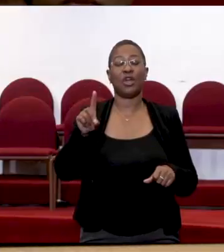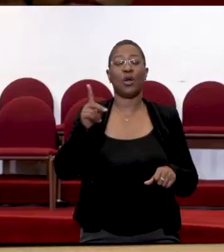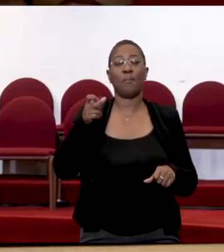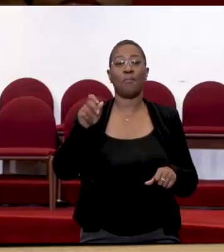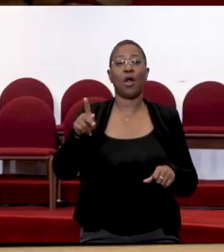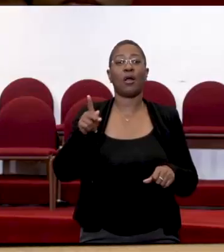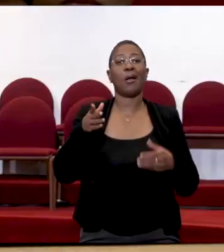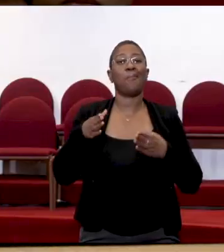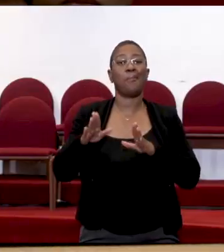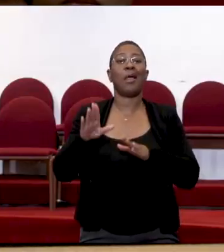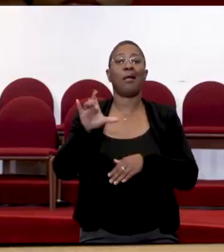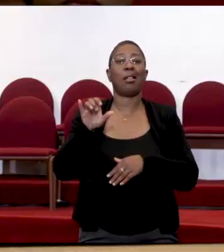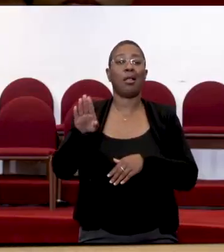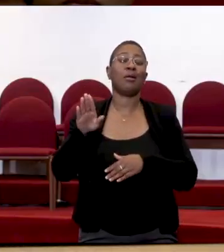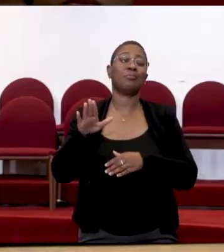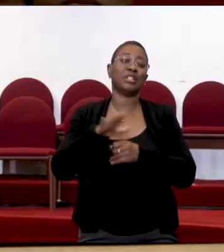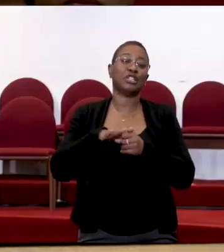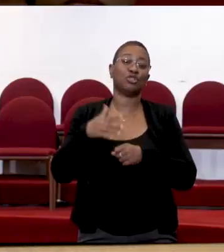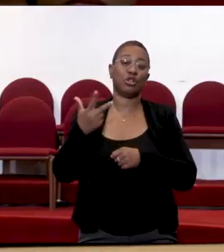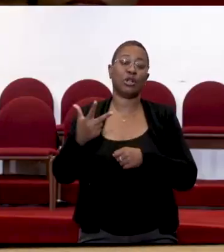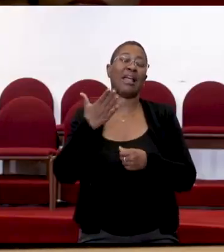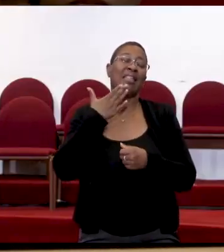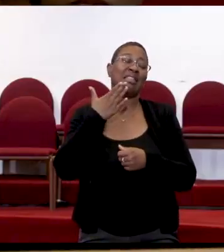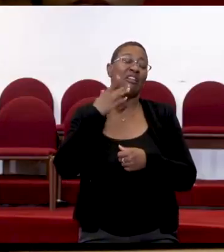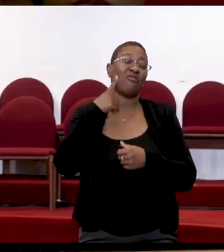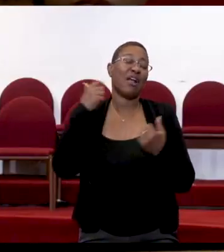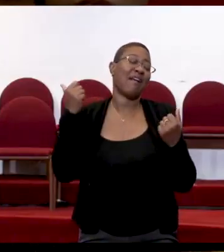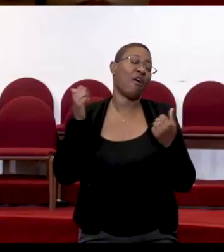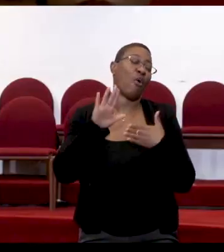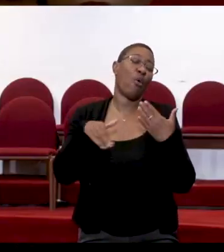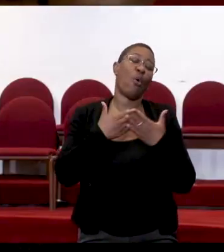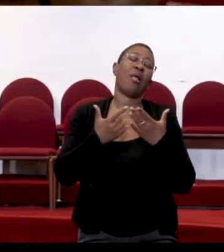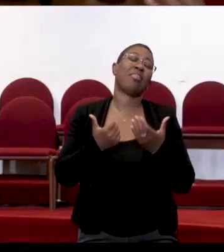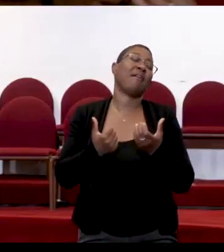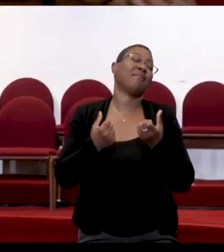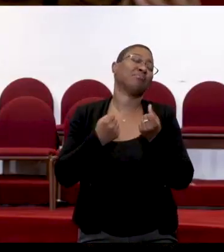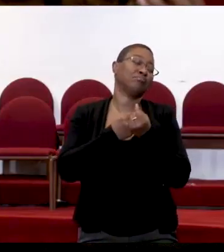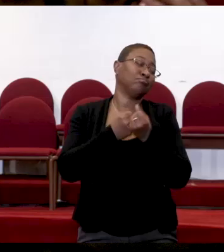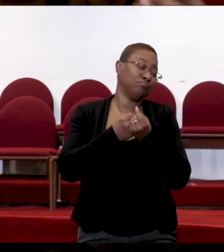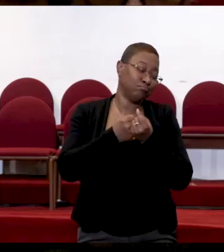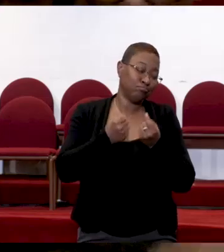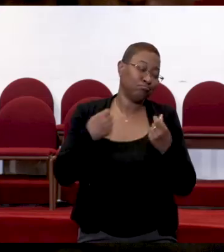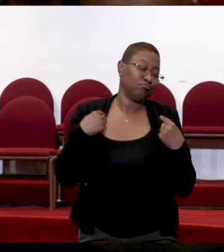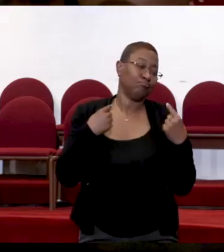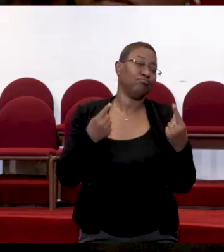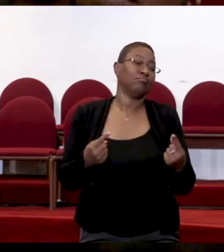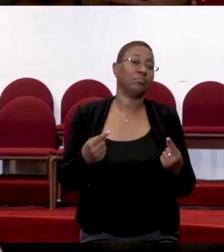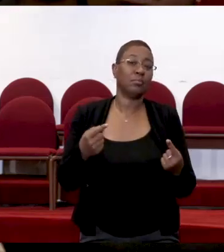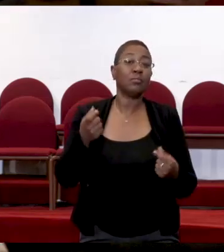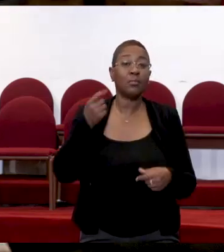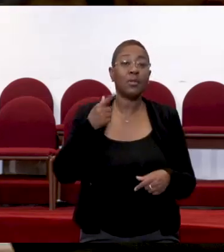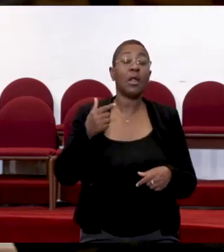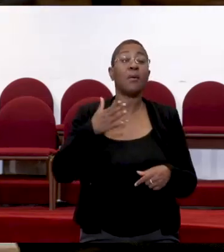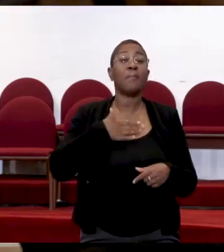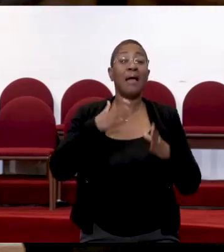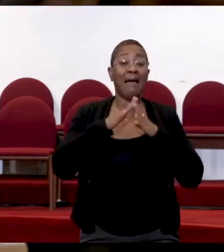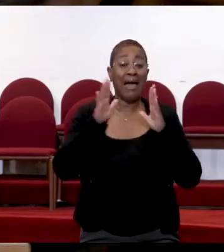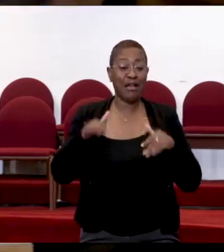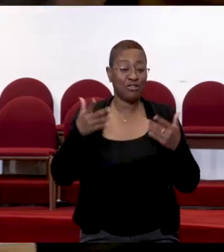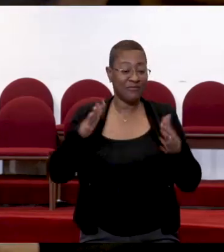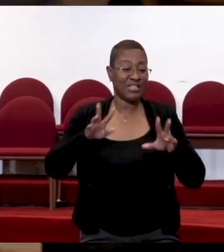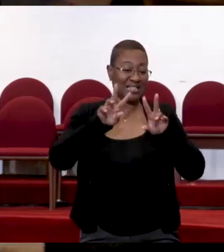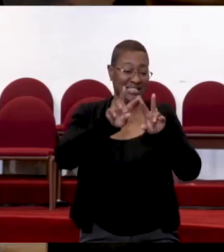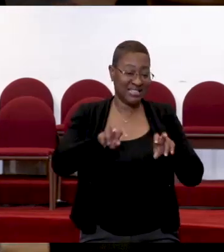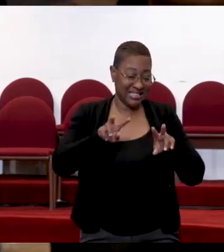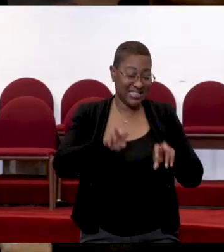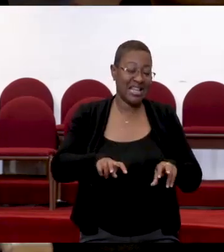3. And I'd just like to say thank you for all the help that you've given us. I've had my house assessed and had